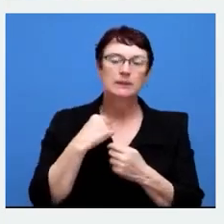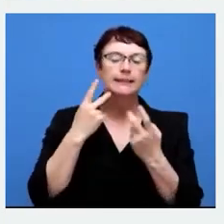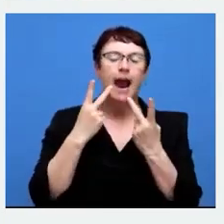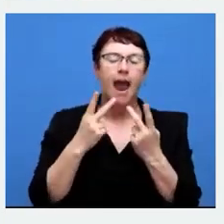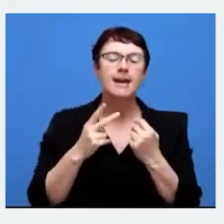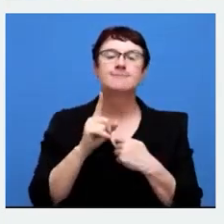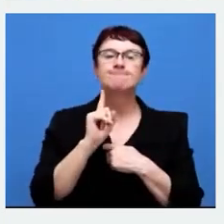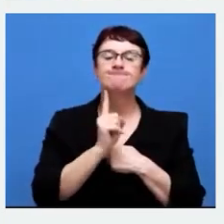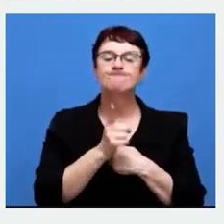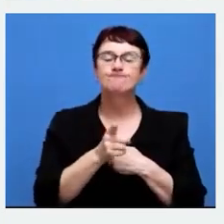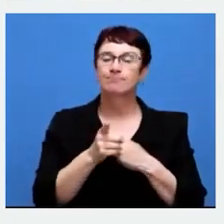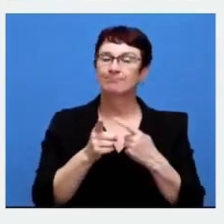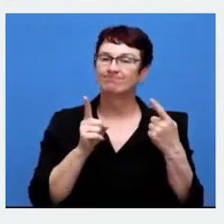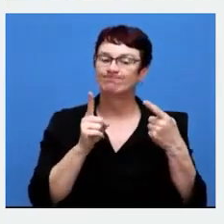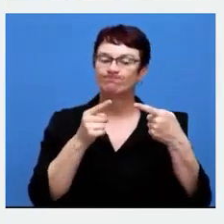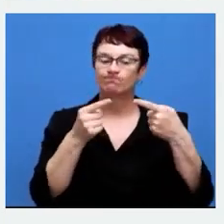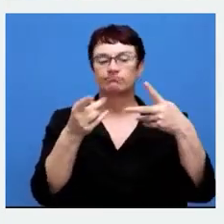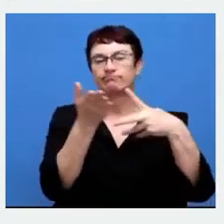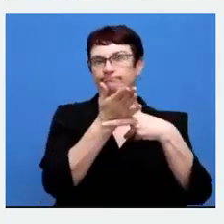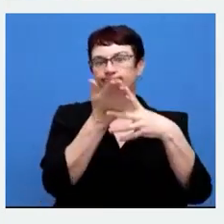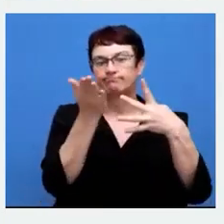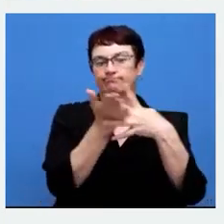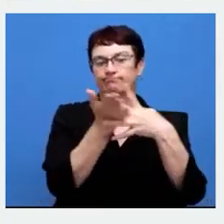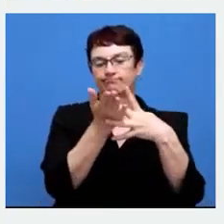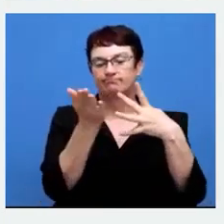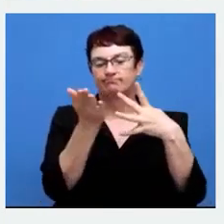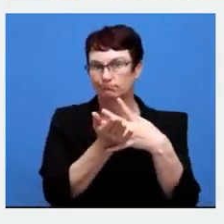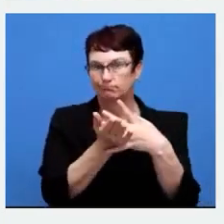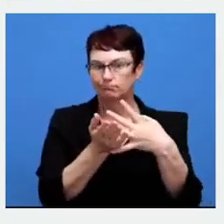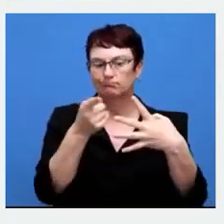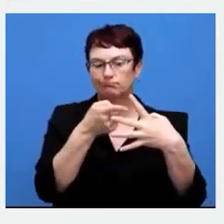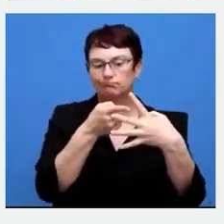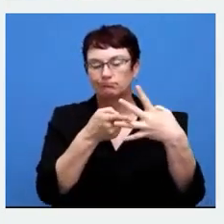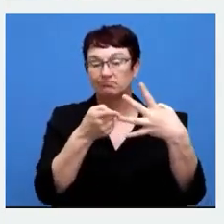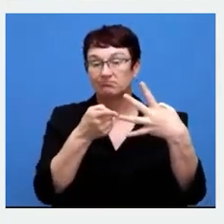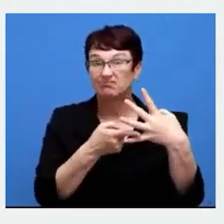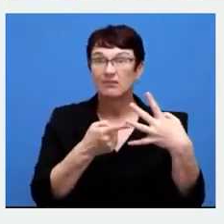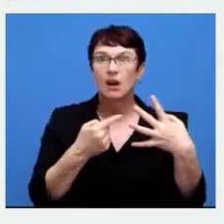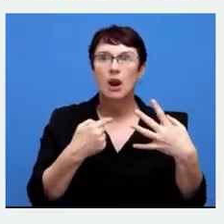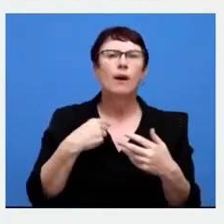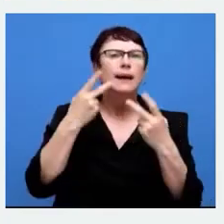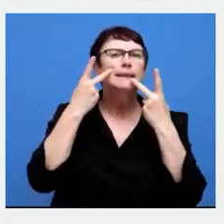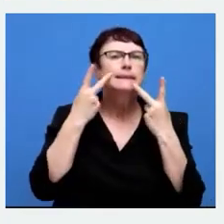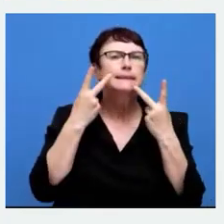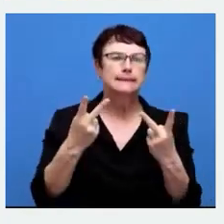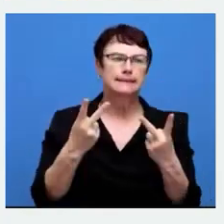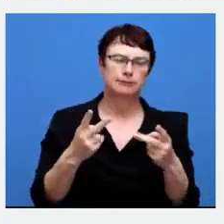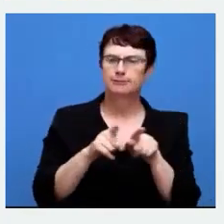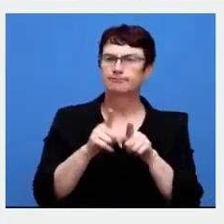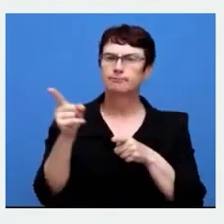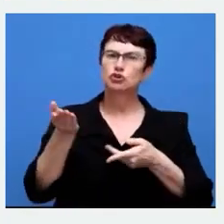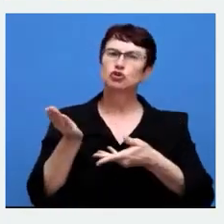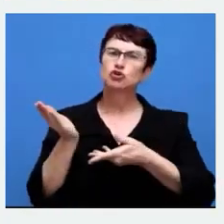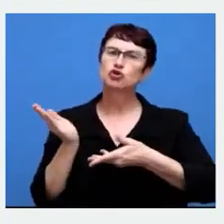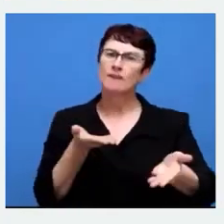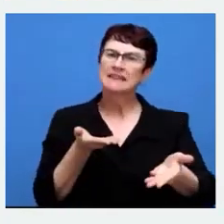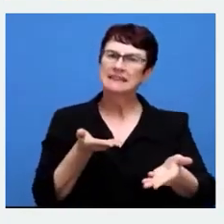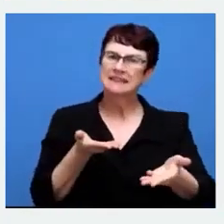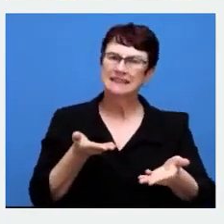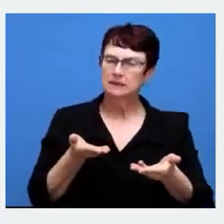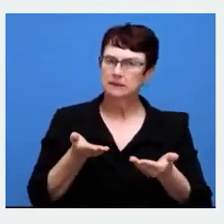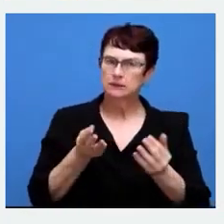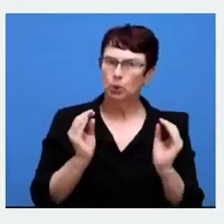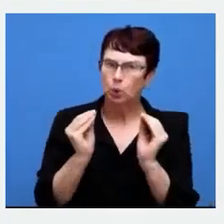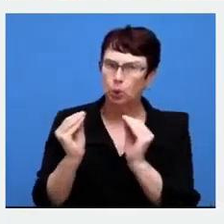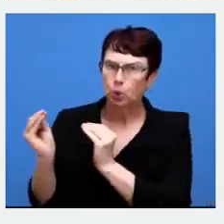also, let's say, mapping what services are provided top-down, but also what emerges from grassroots initiatives,